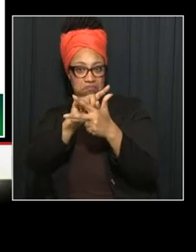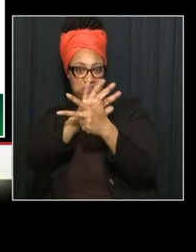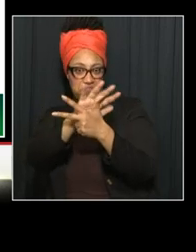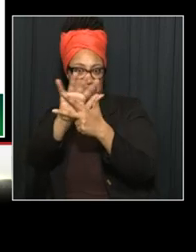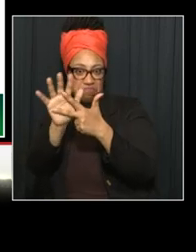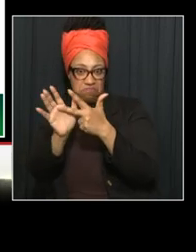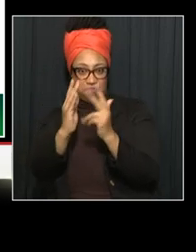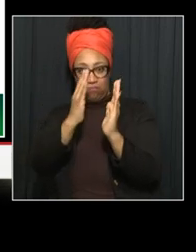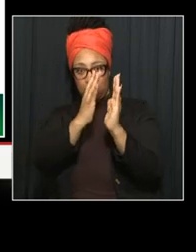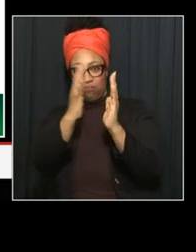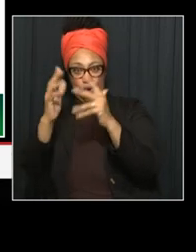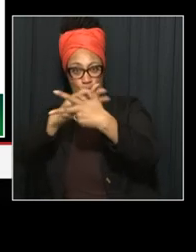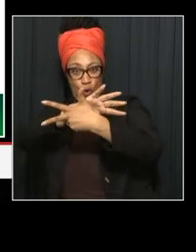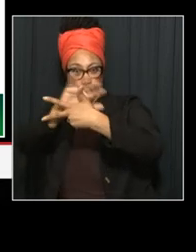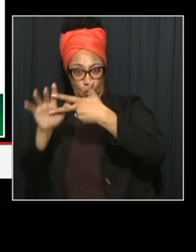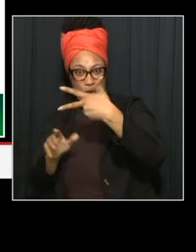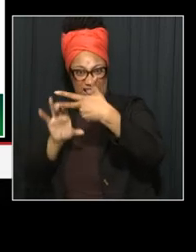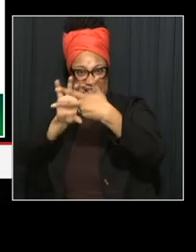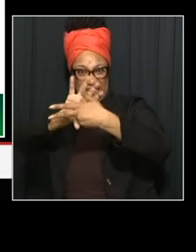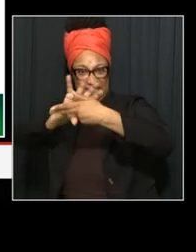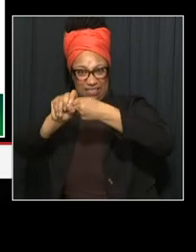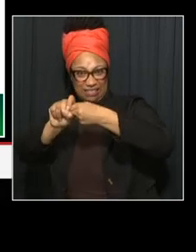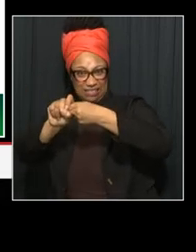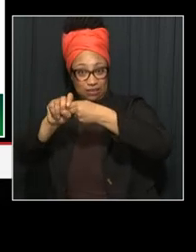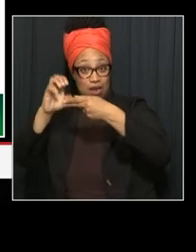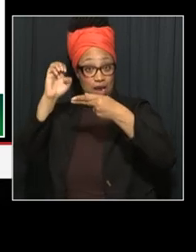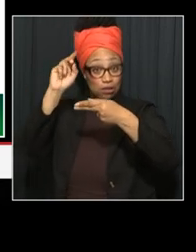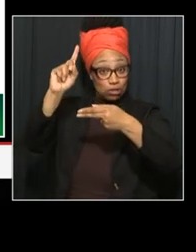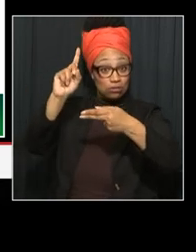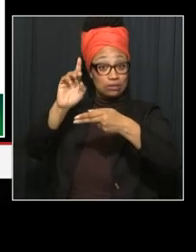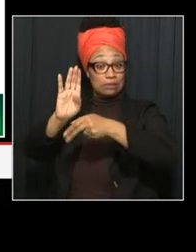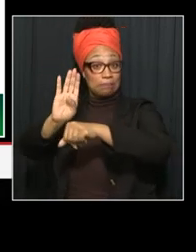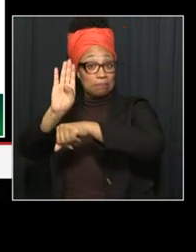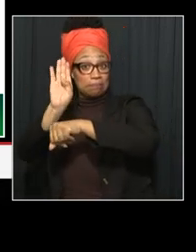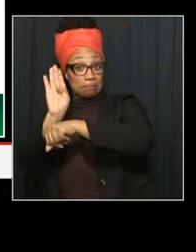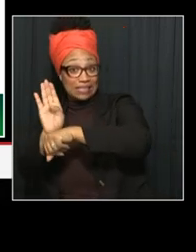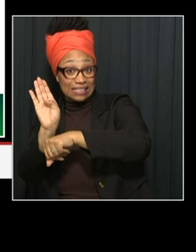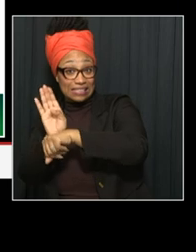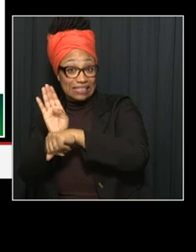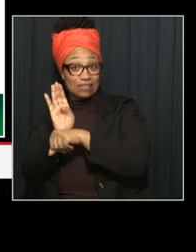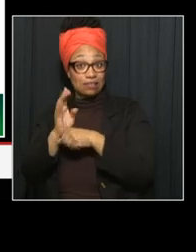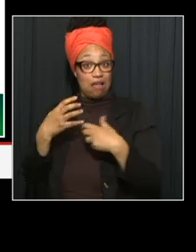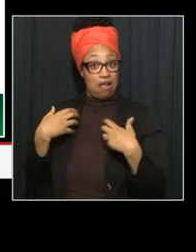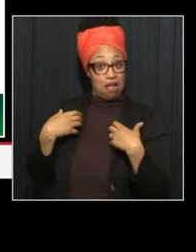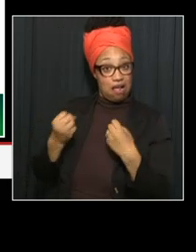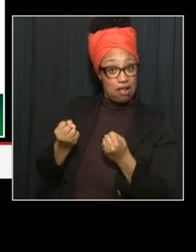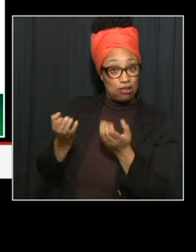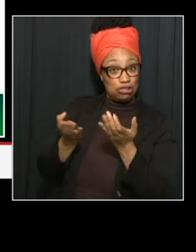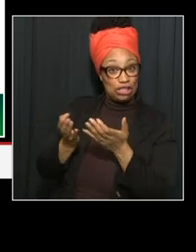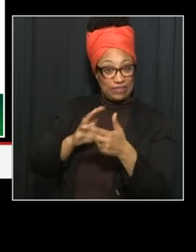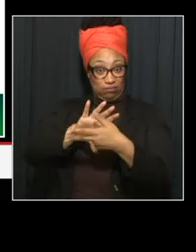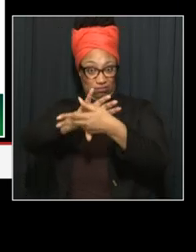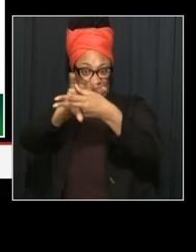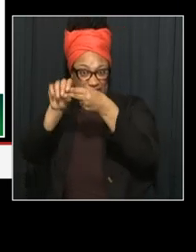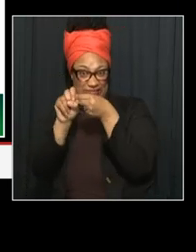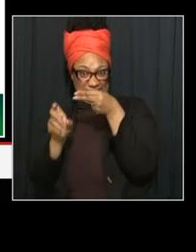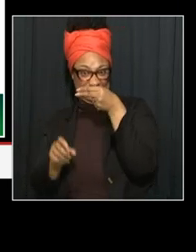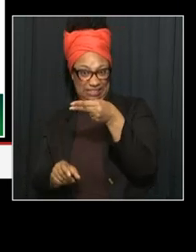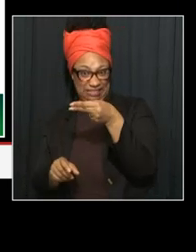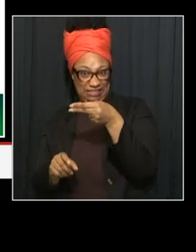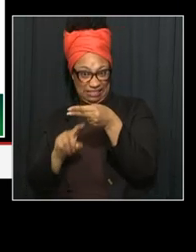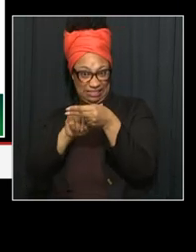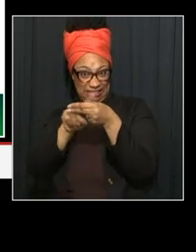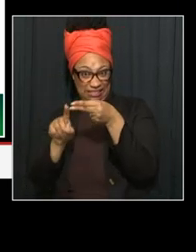things that we must do by law like pensions, that represents about 70% of our budget. Everything else you can think of that the government